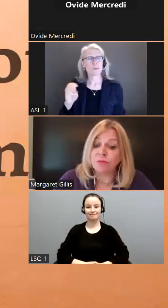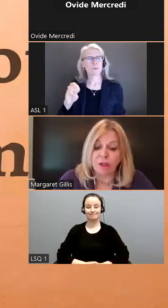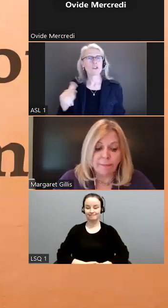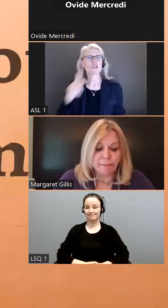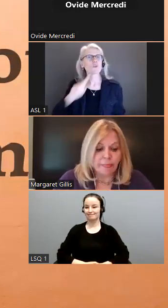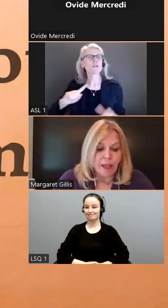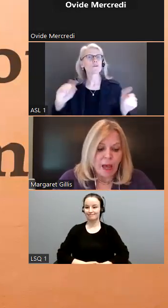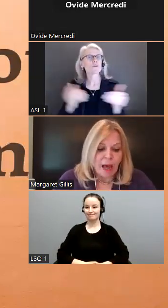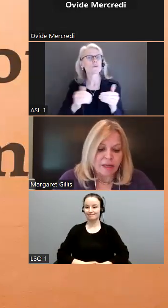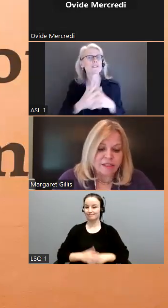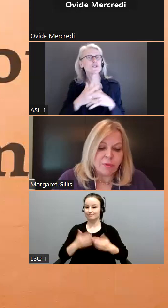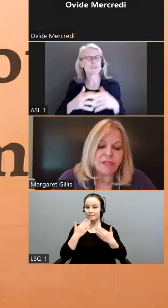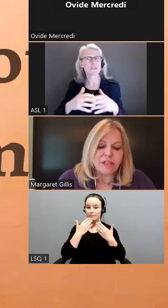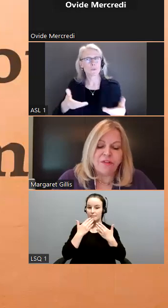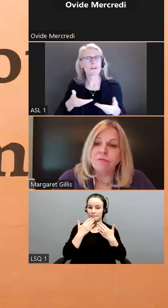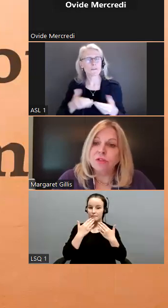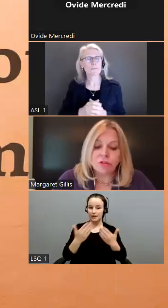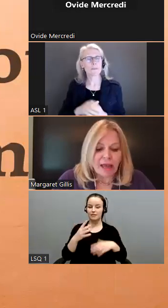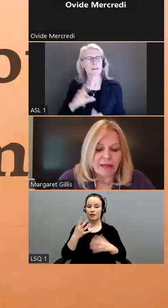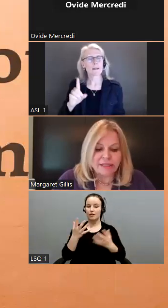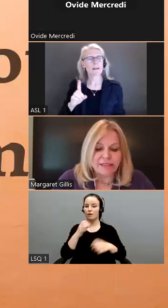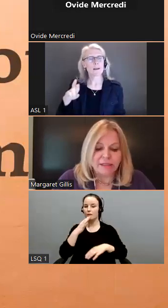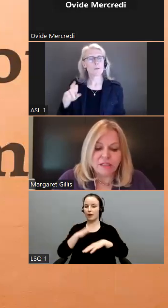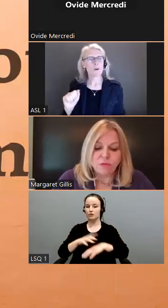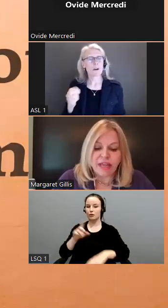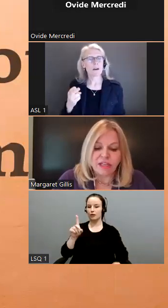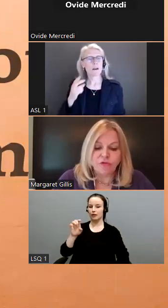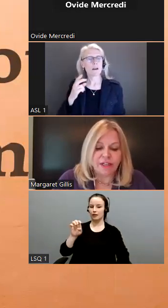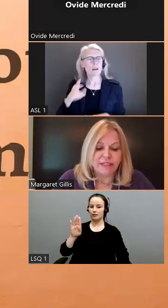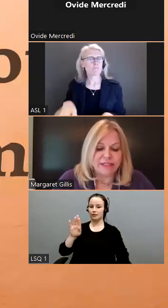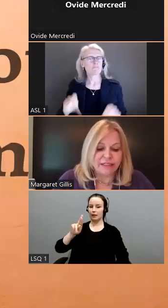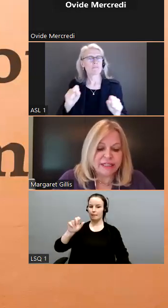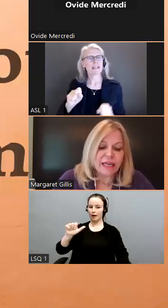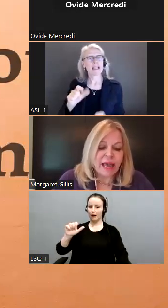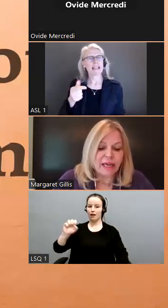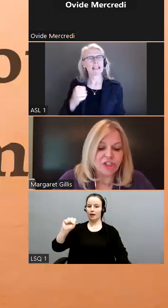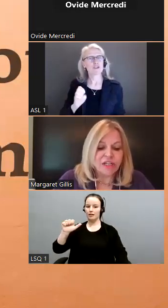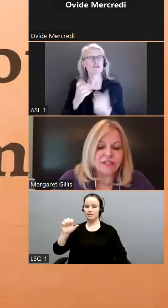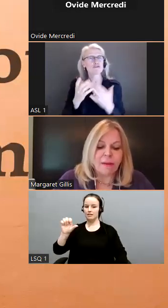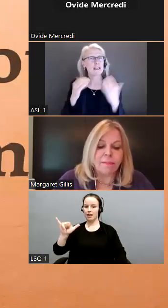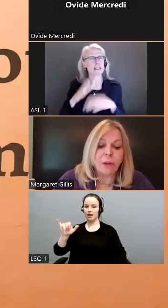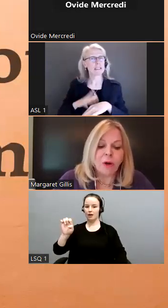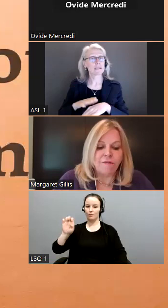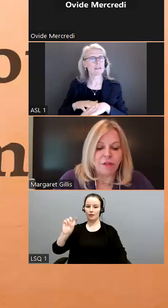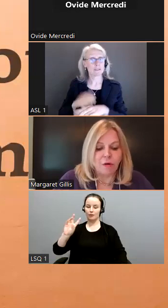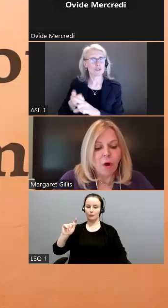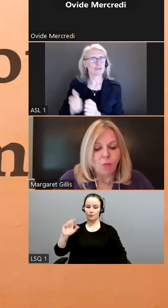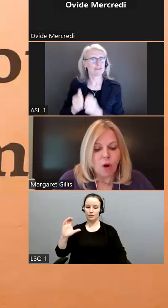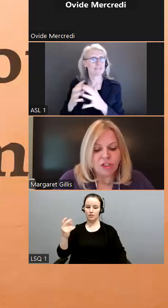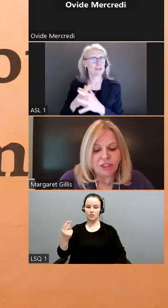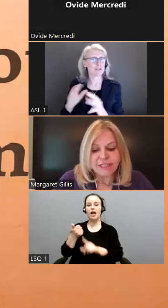Indigenous welcome. Deborah is the founder and consultant with Age Friendly Consulting, and she is a member of